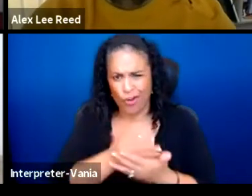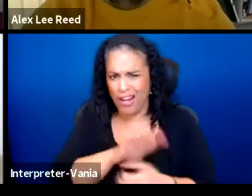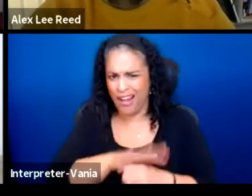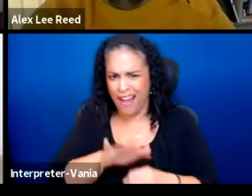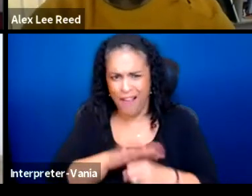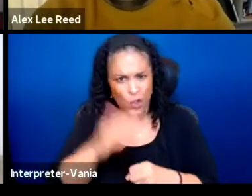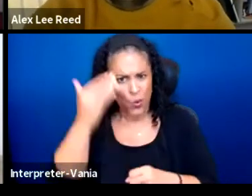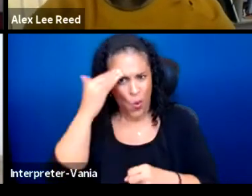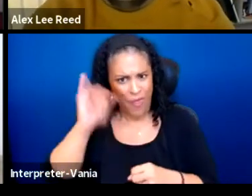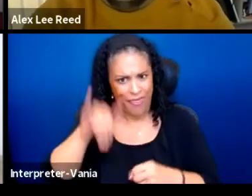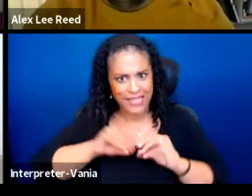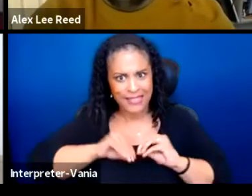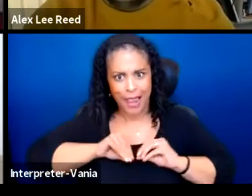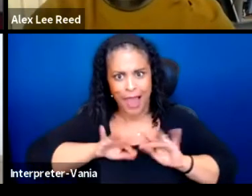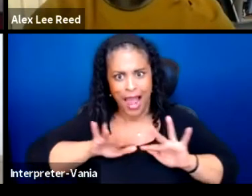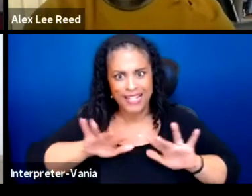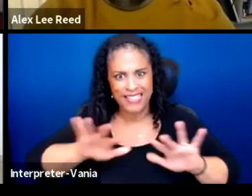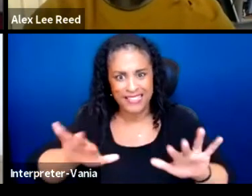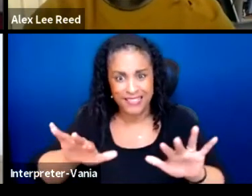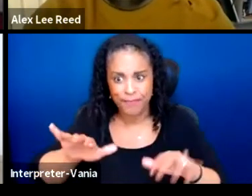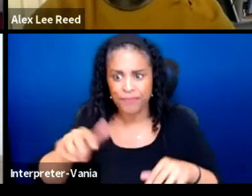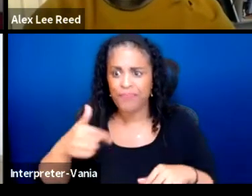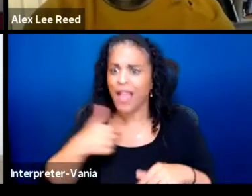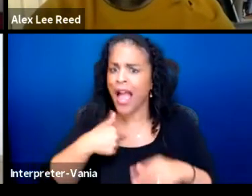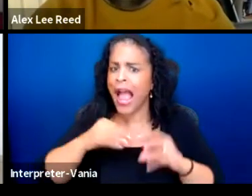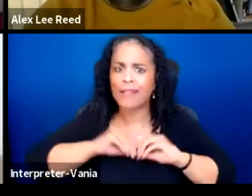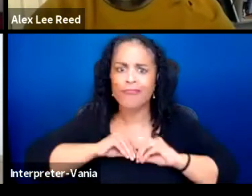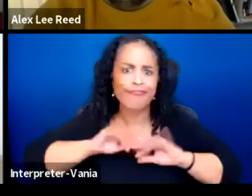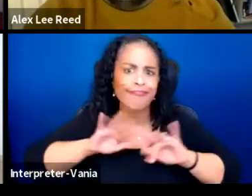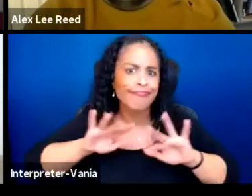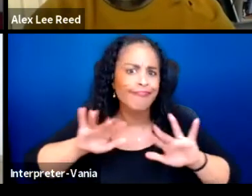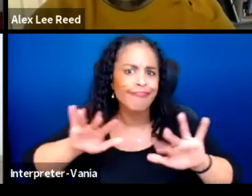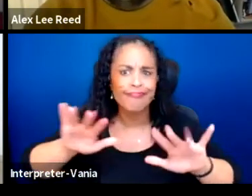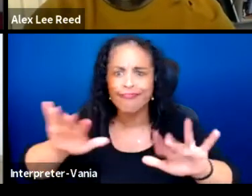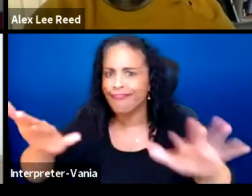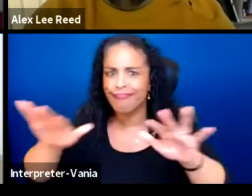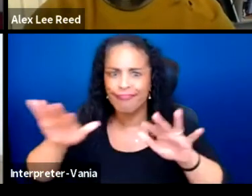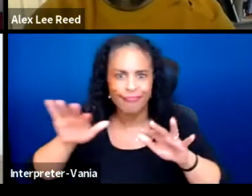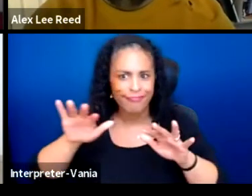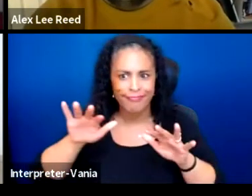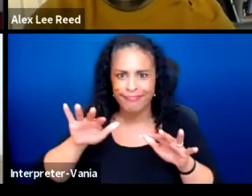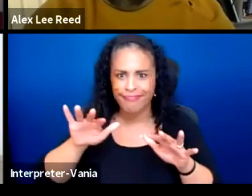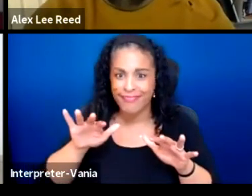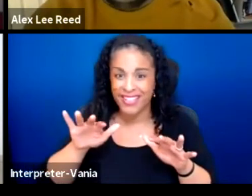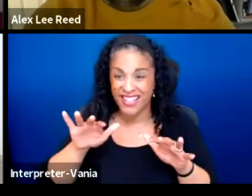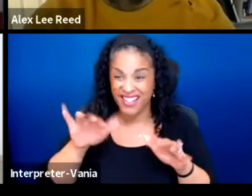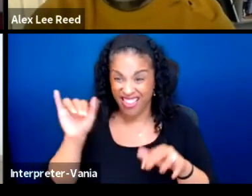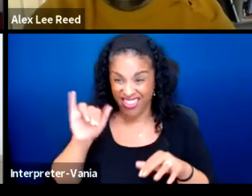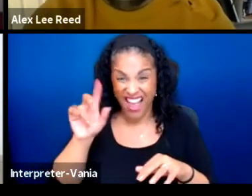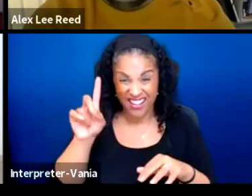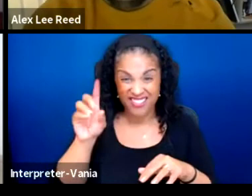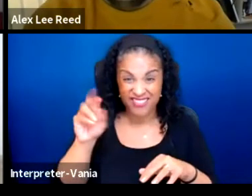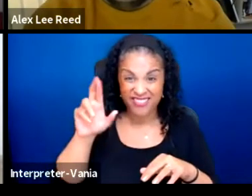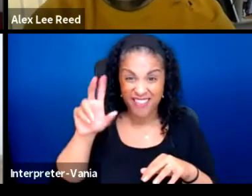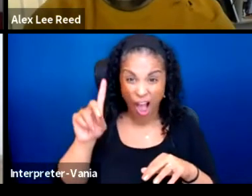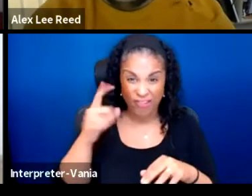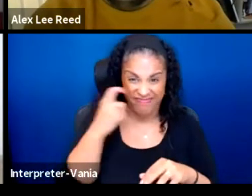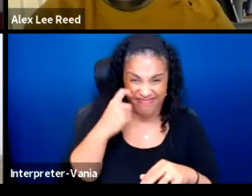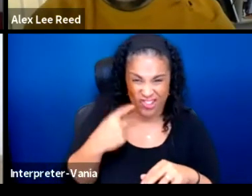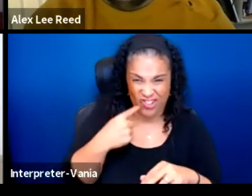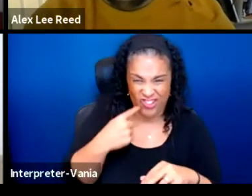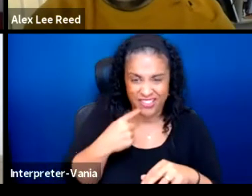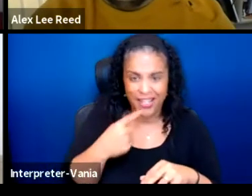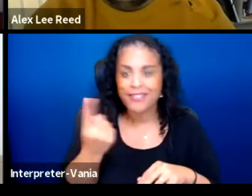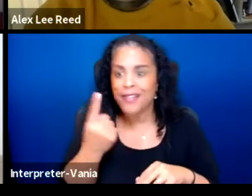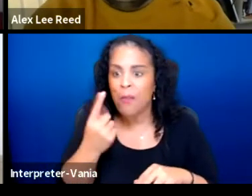light, that I permeate, that I shine light. And like Donald said, you know, sometimes